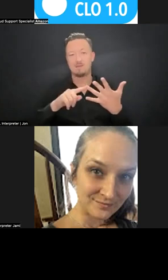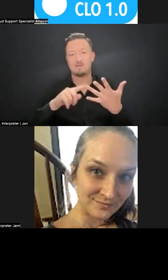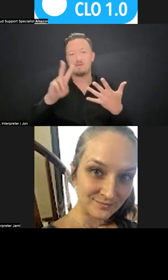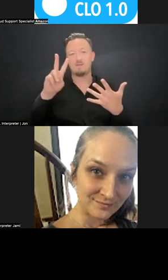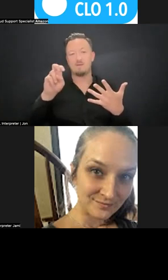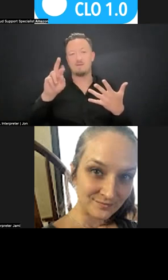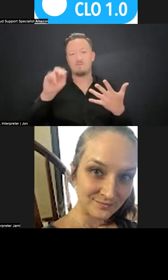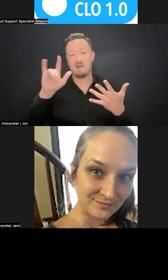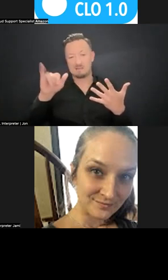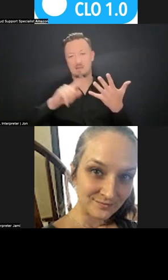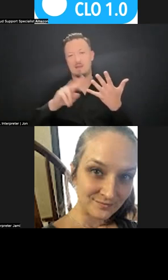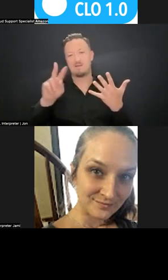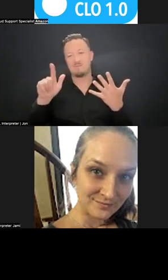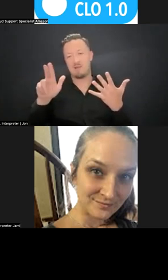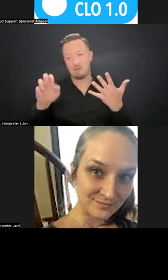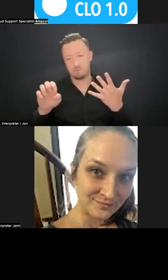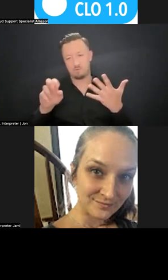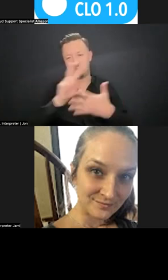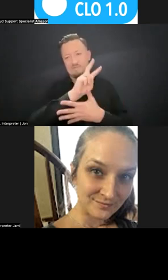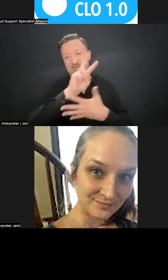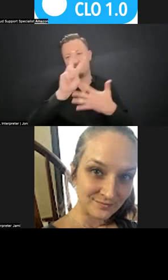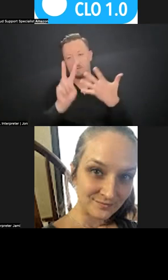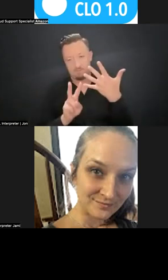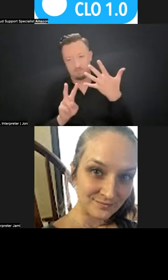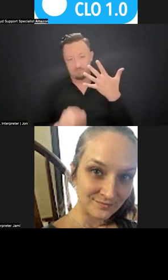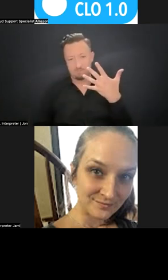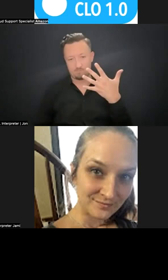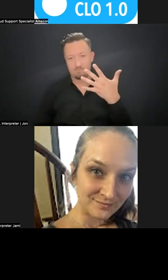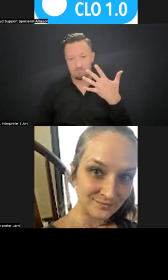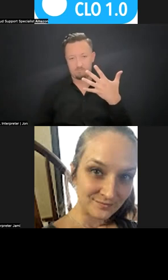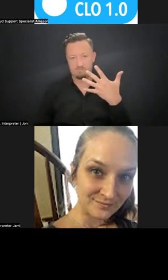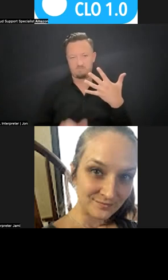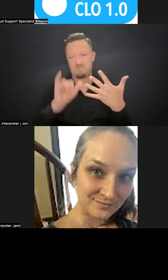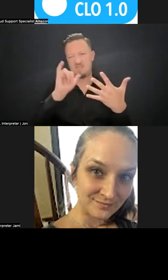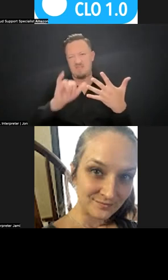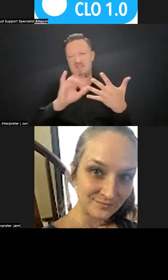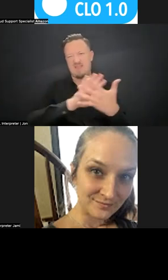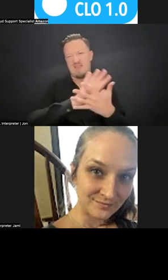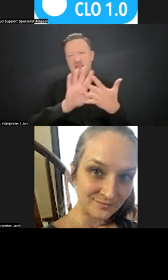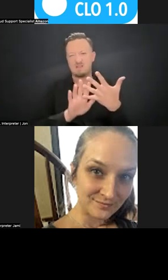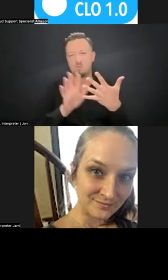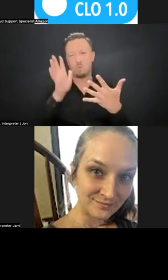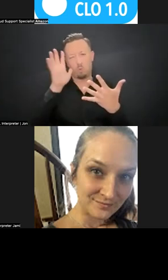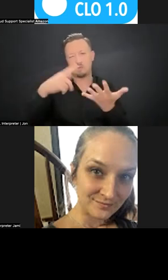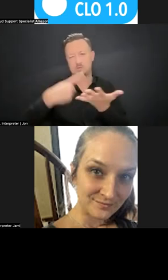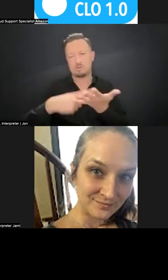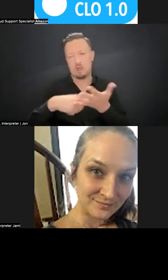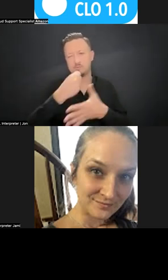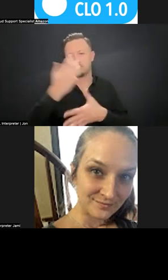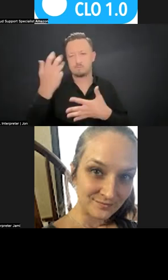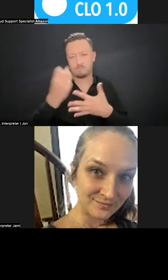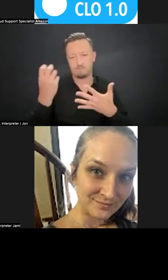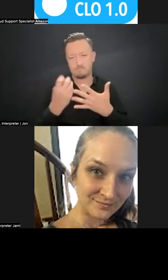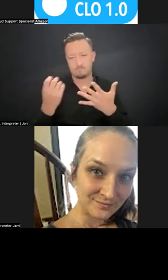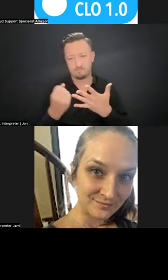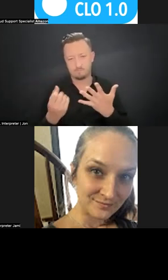value and veracity. Oh, variety and veracity. So those are some of the areas we want to address. So I gave you a little